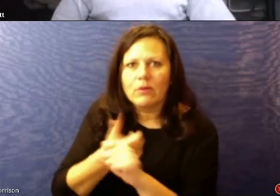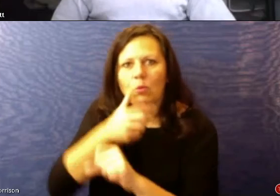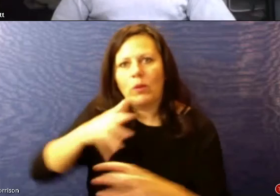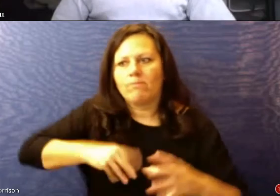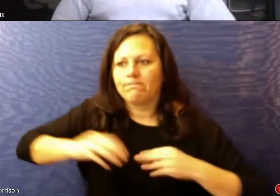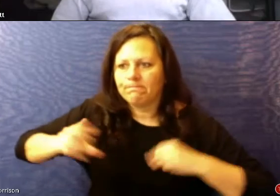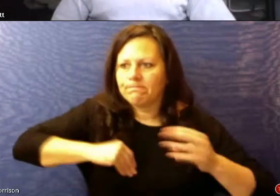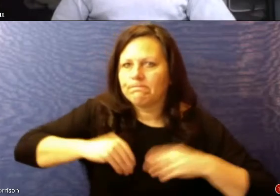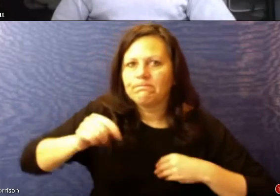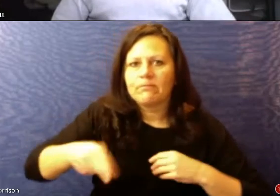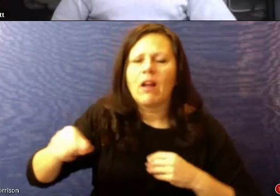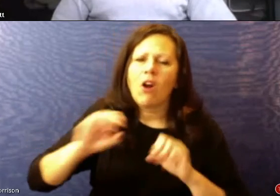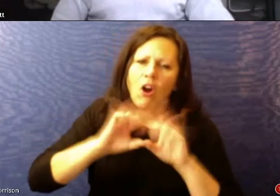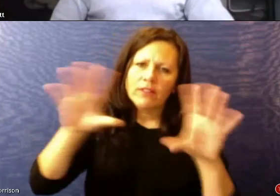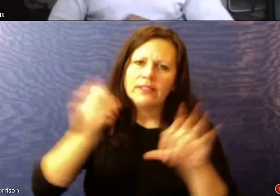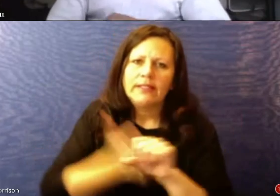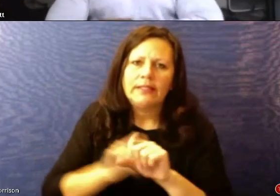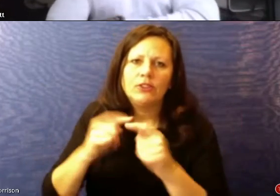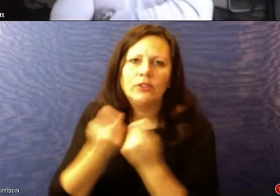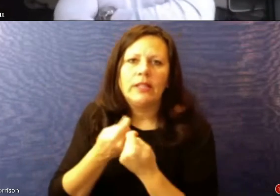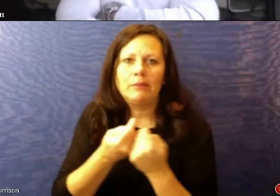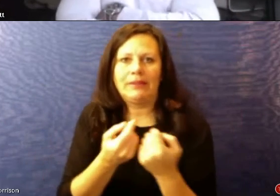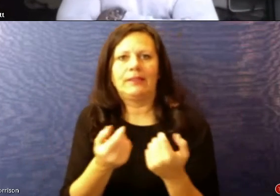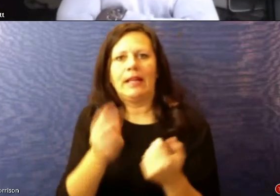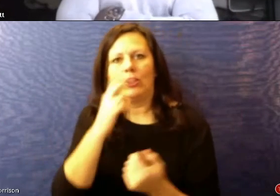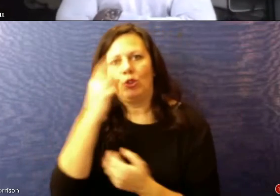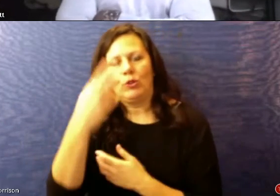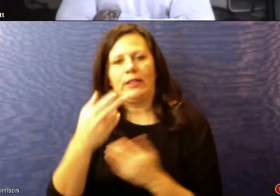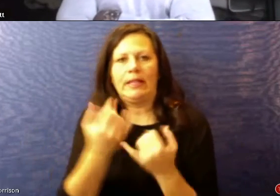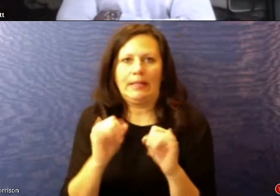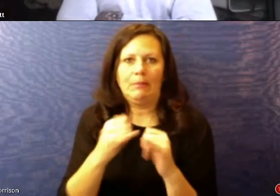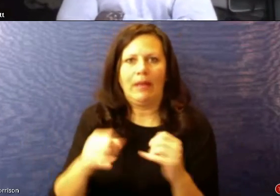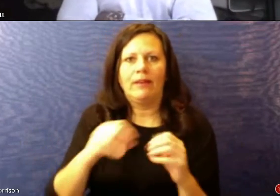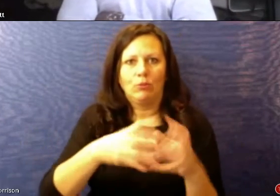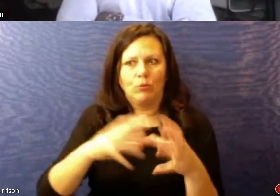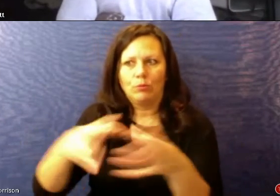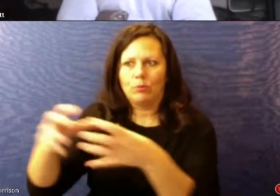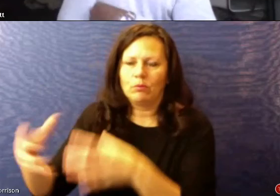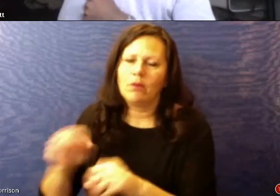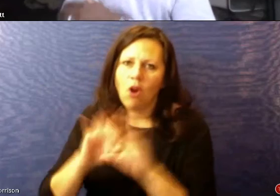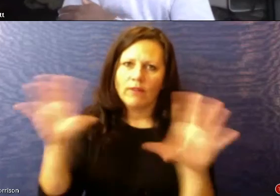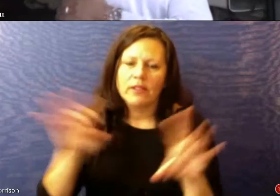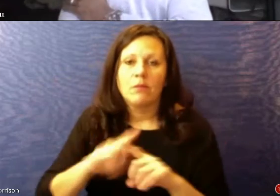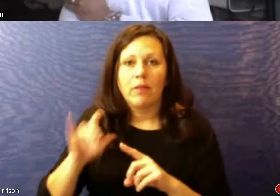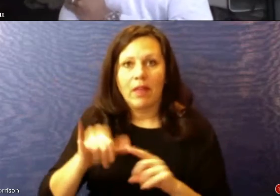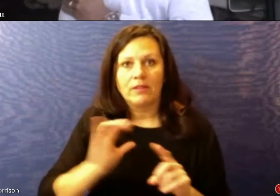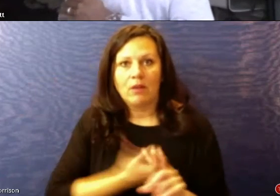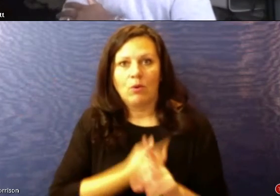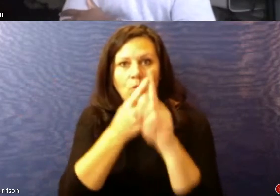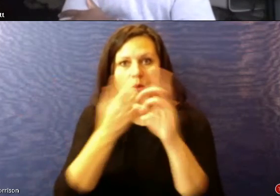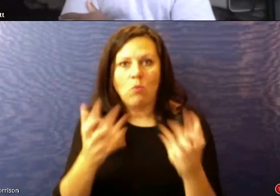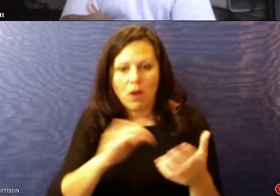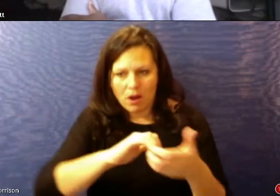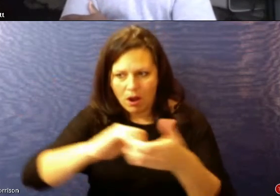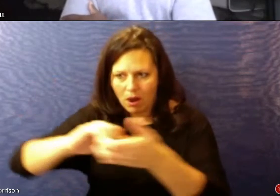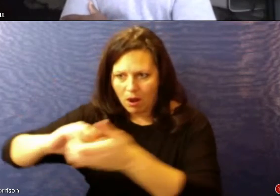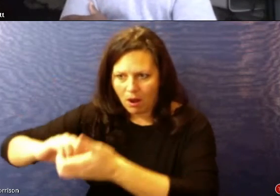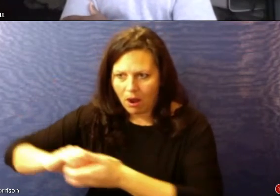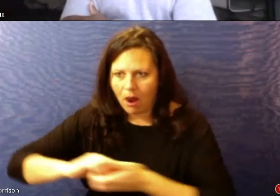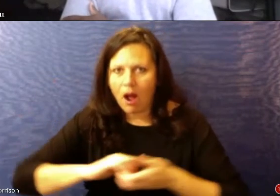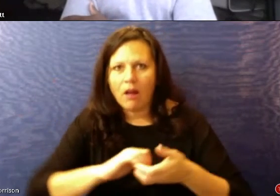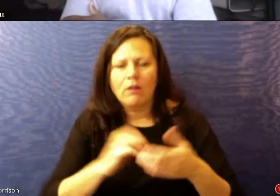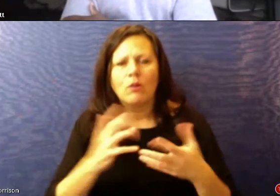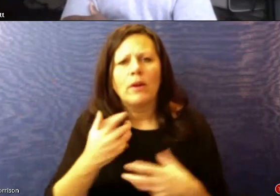but everybody's working together here. And so that's one thing that we see. Making sure that we are incorporating